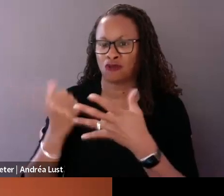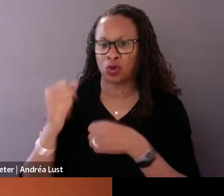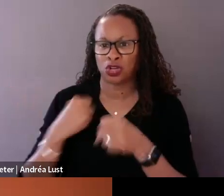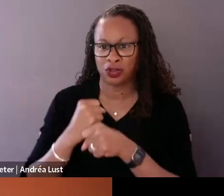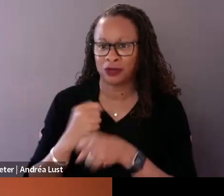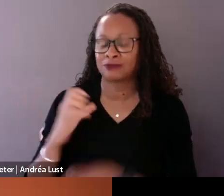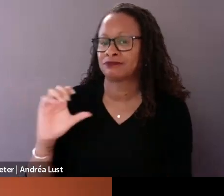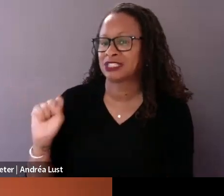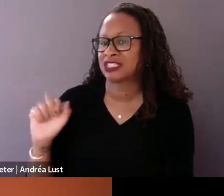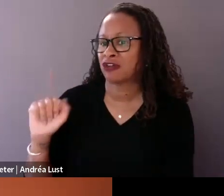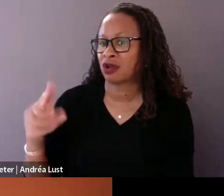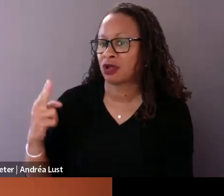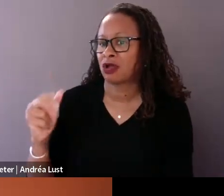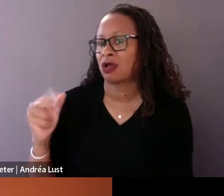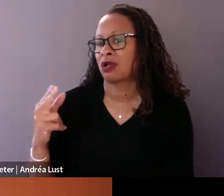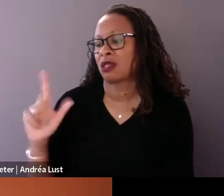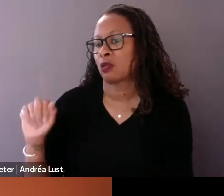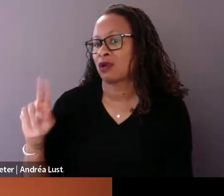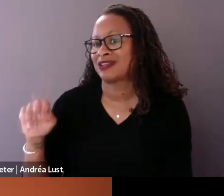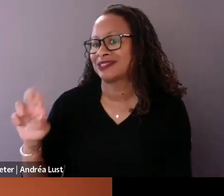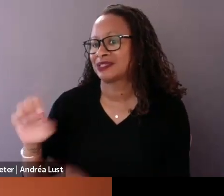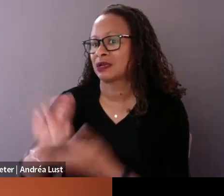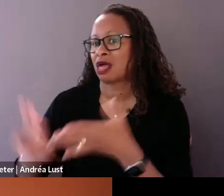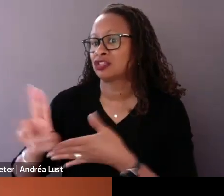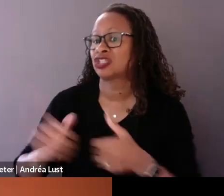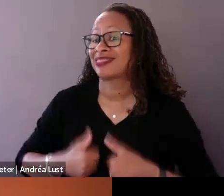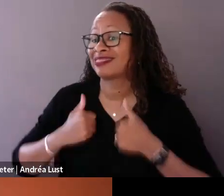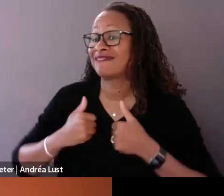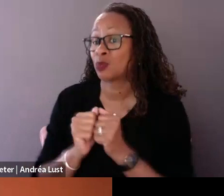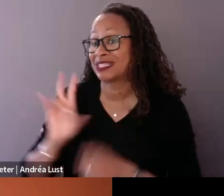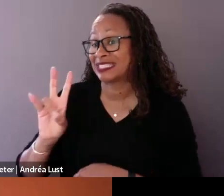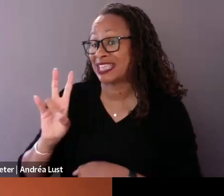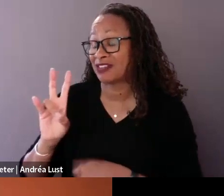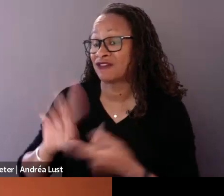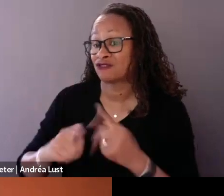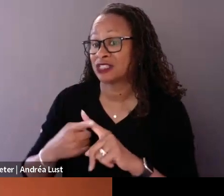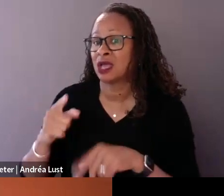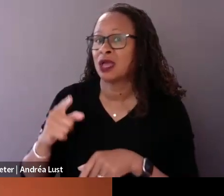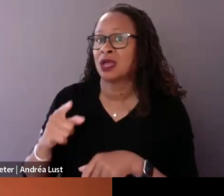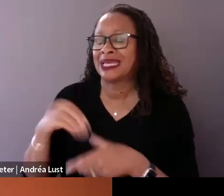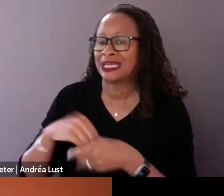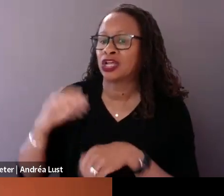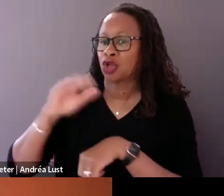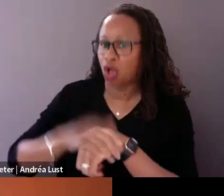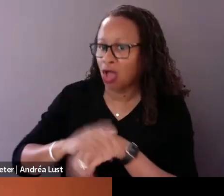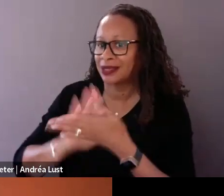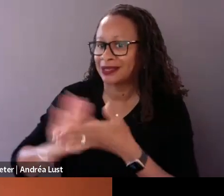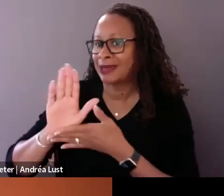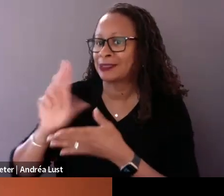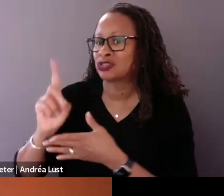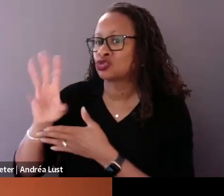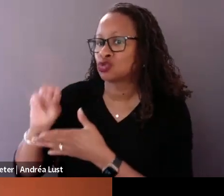with 7 of her friends in an on-campus dorm